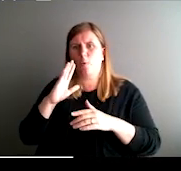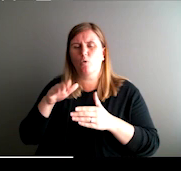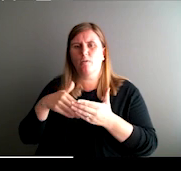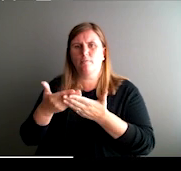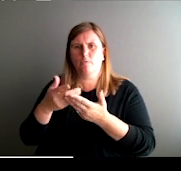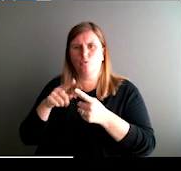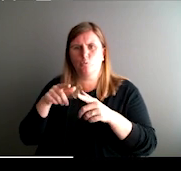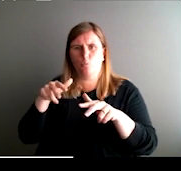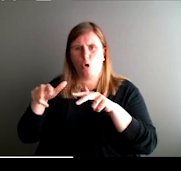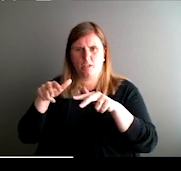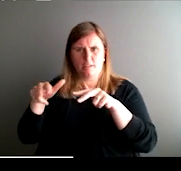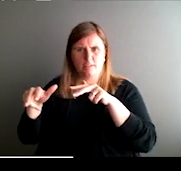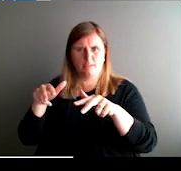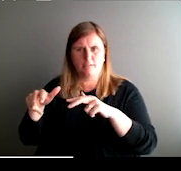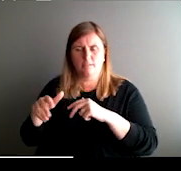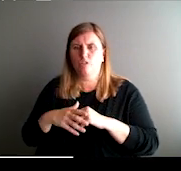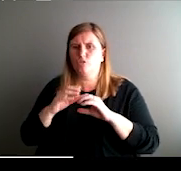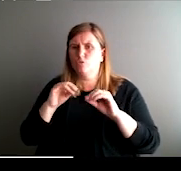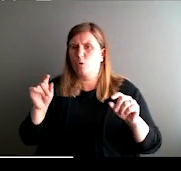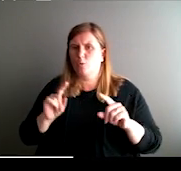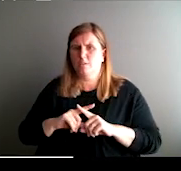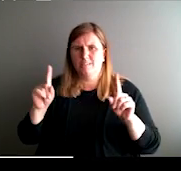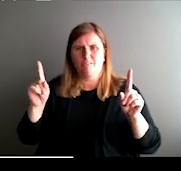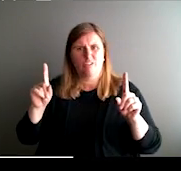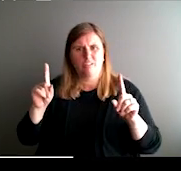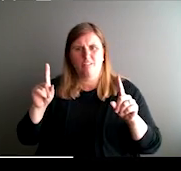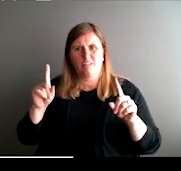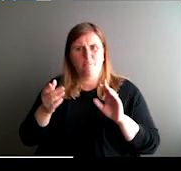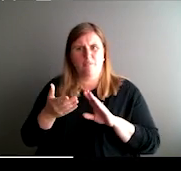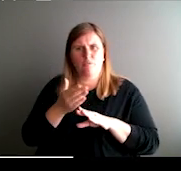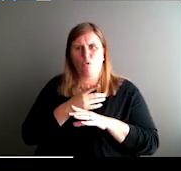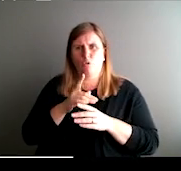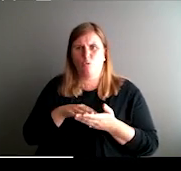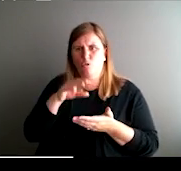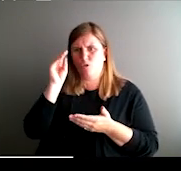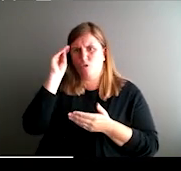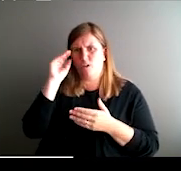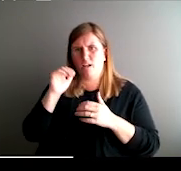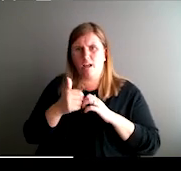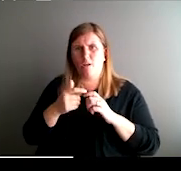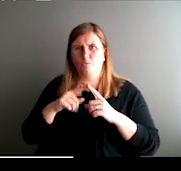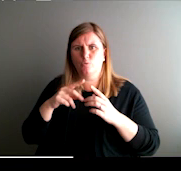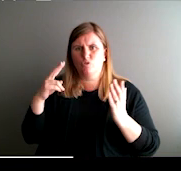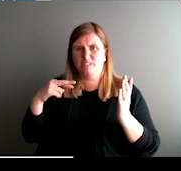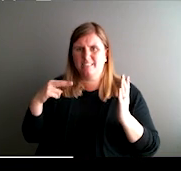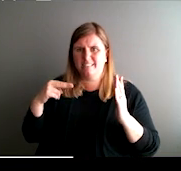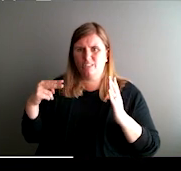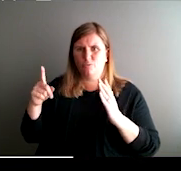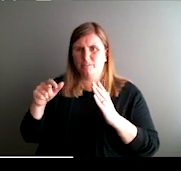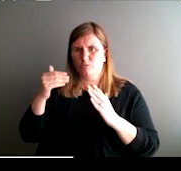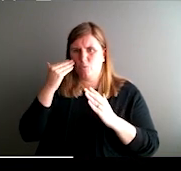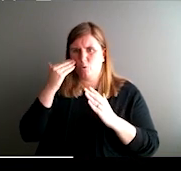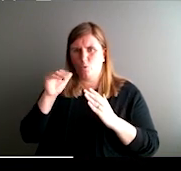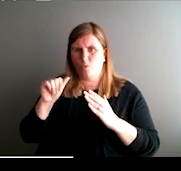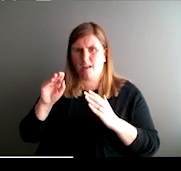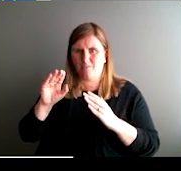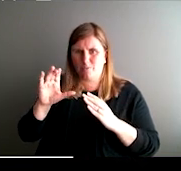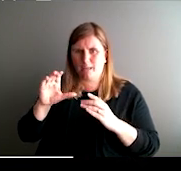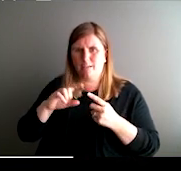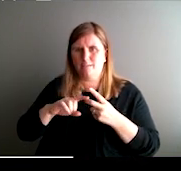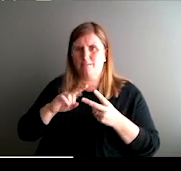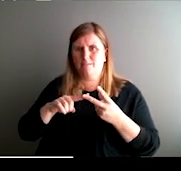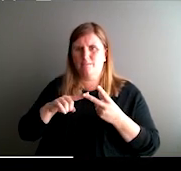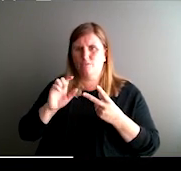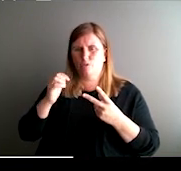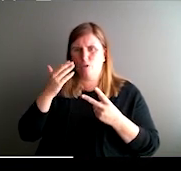walking. It's no different than, before you learn how to read, you need to know the alphabet, you need to